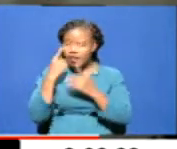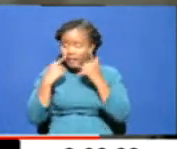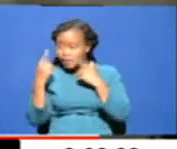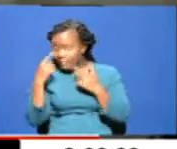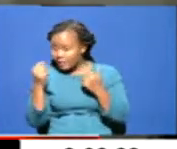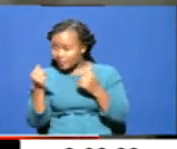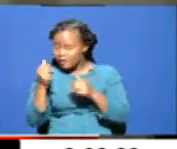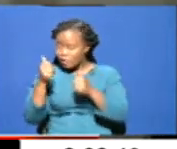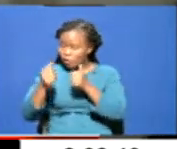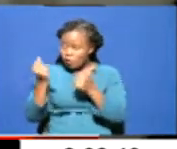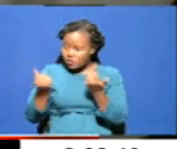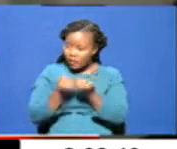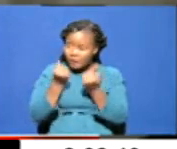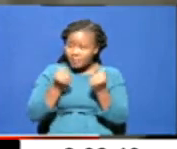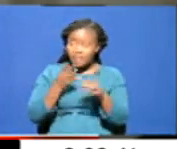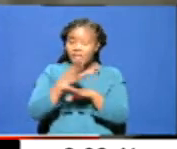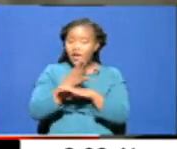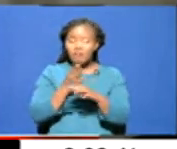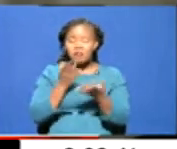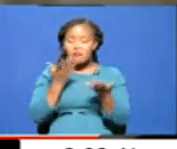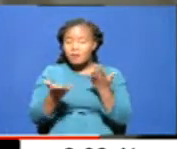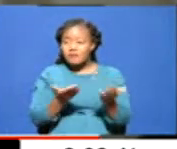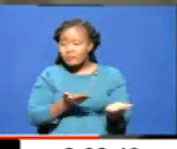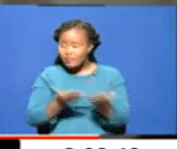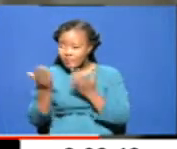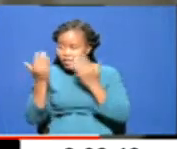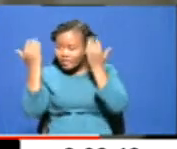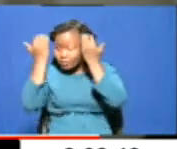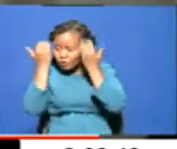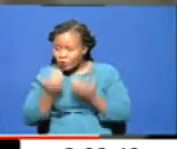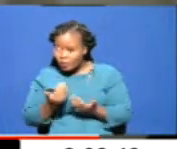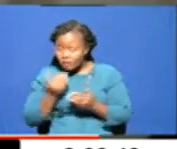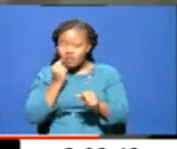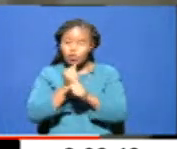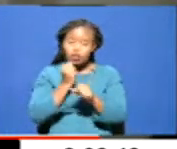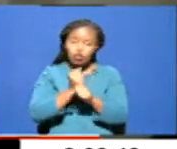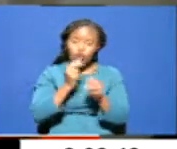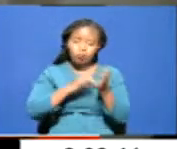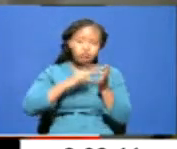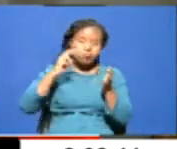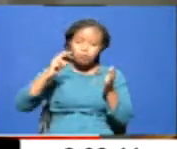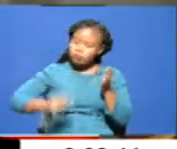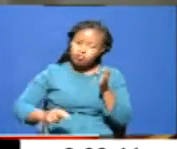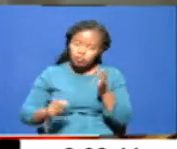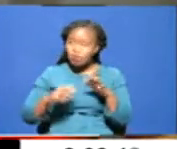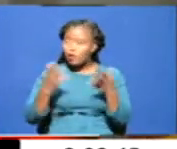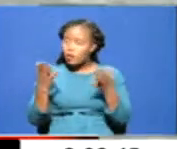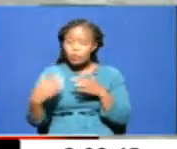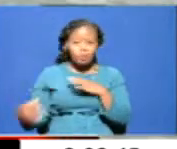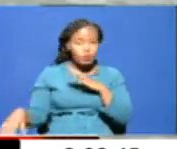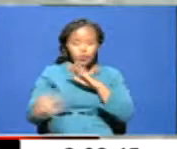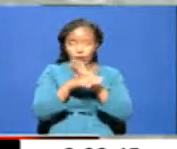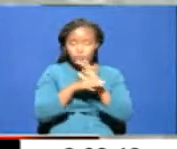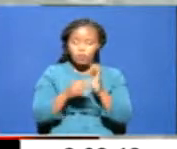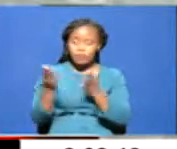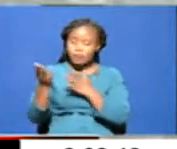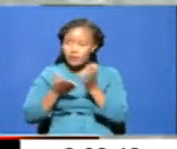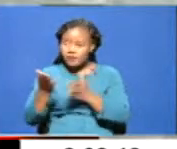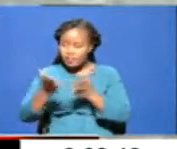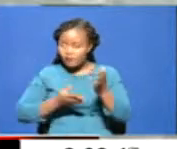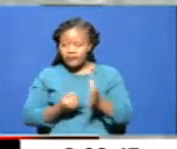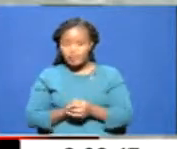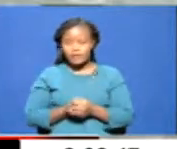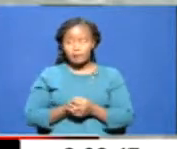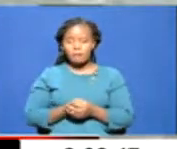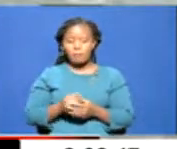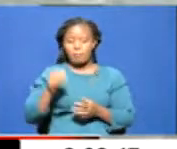come from prosecution, suspension, and being exited from the service. While the United Nations